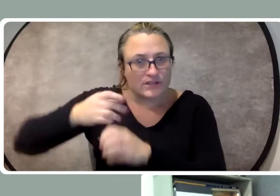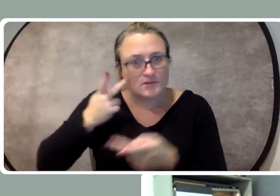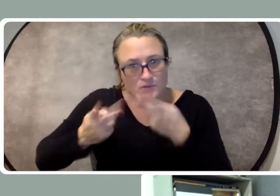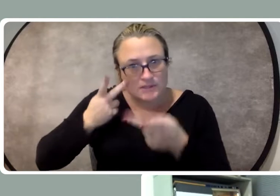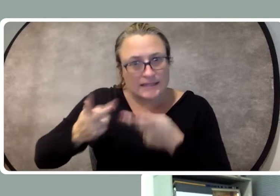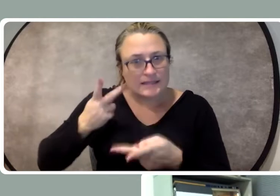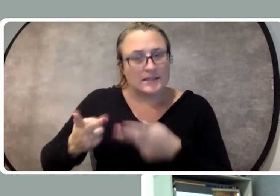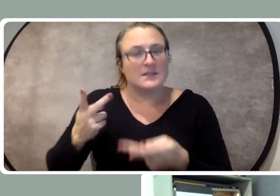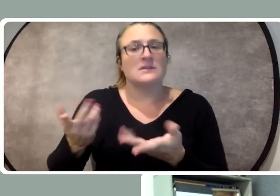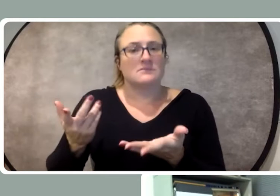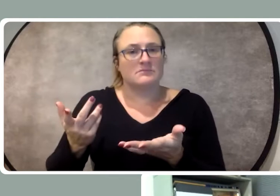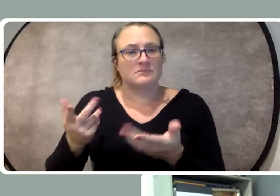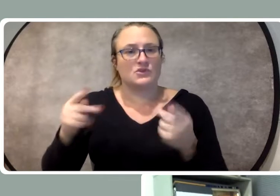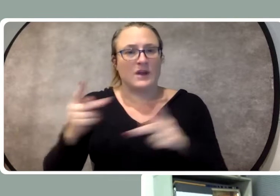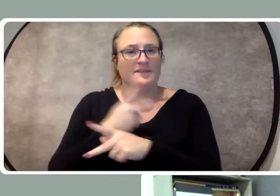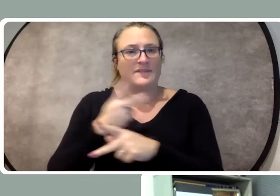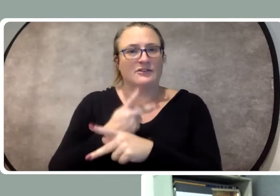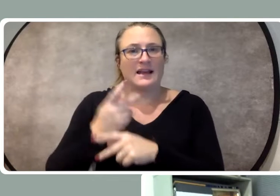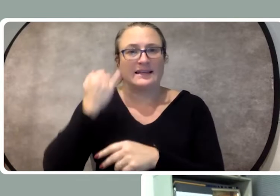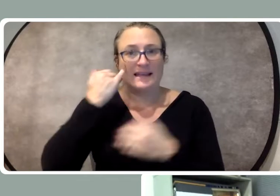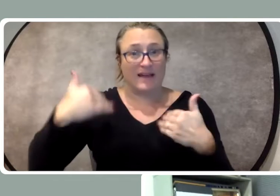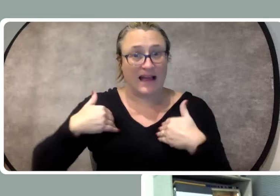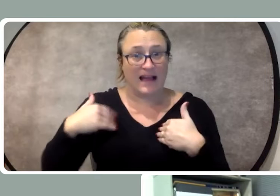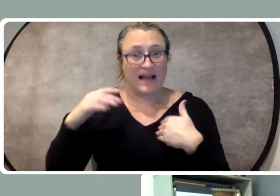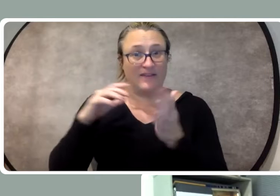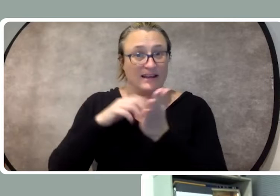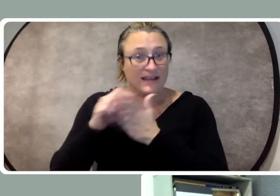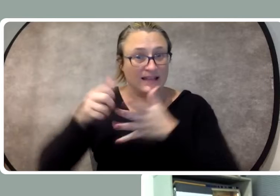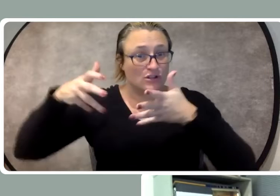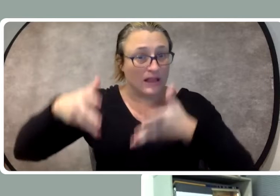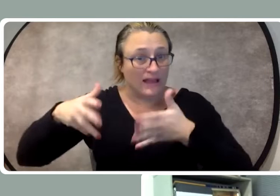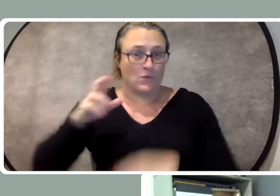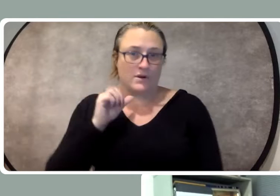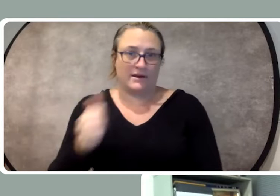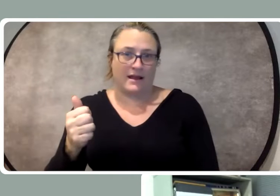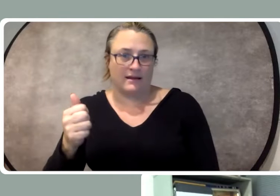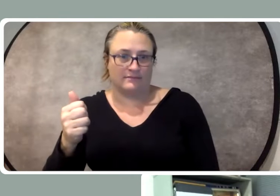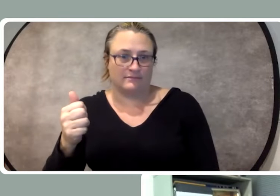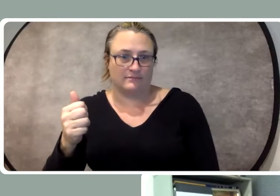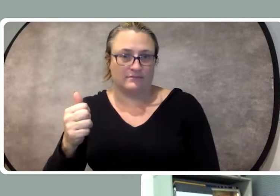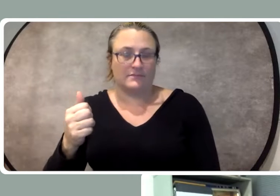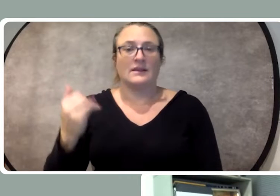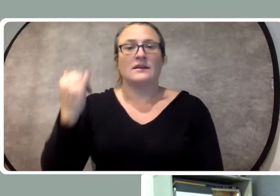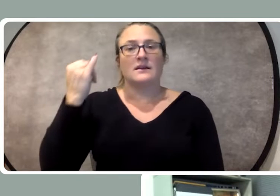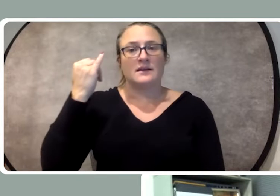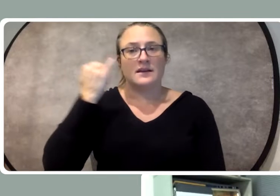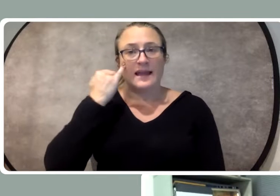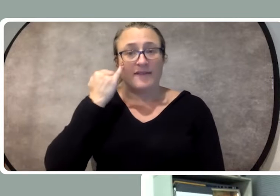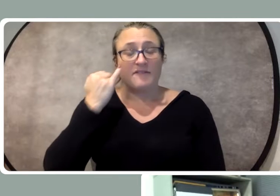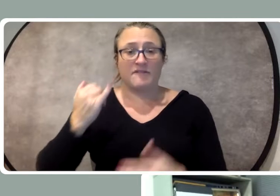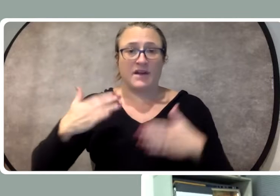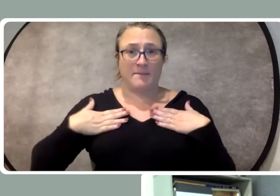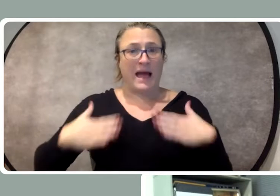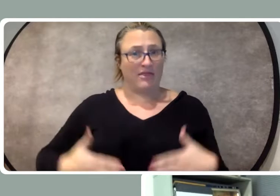microscope to determine if there's any cancer left over. So if there's a pathological complete response, meaning that